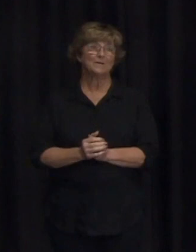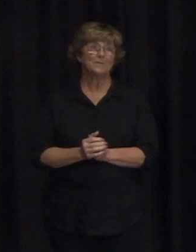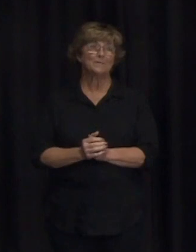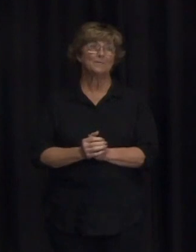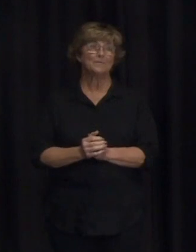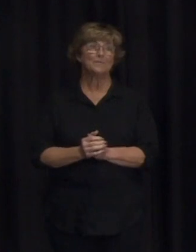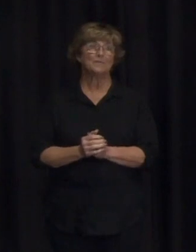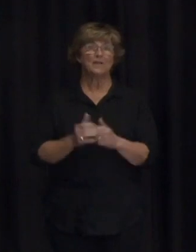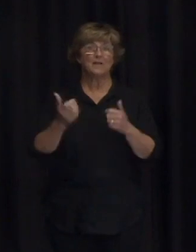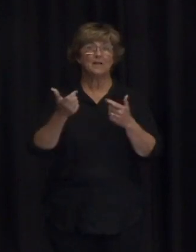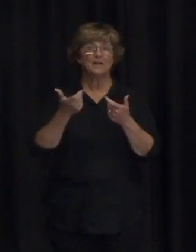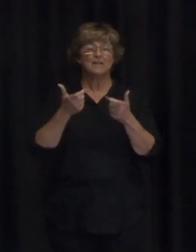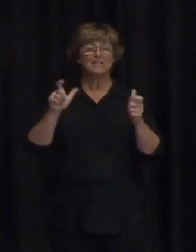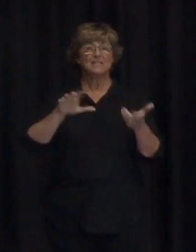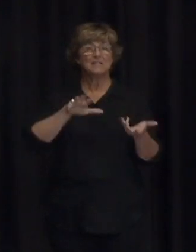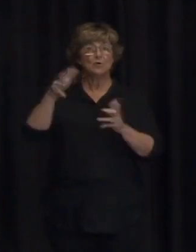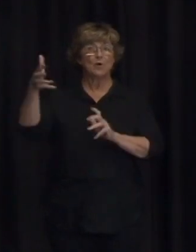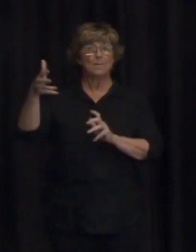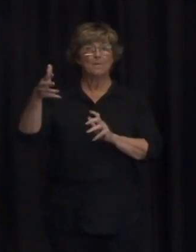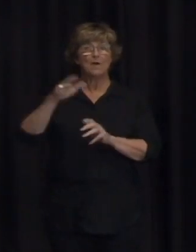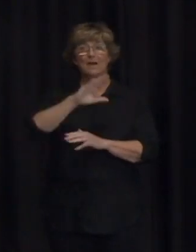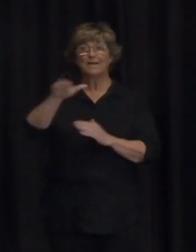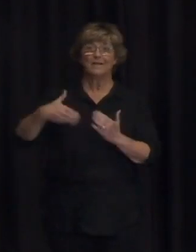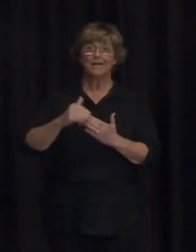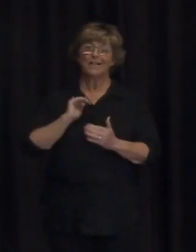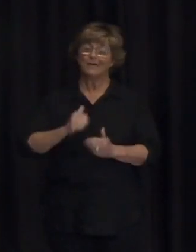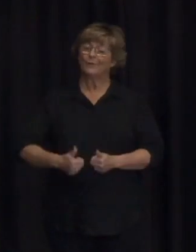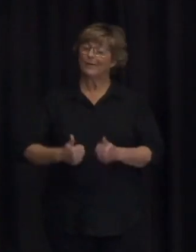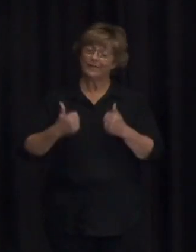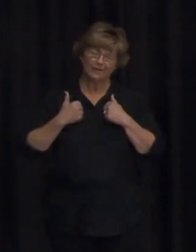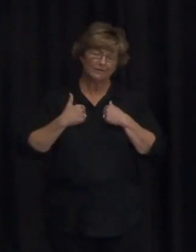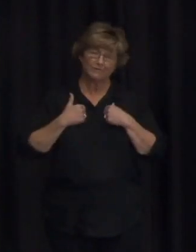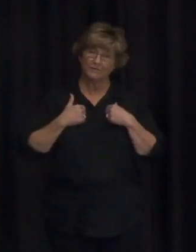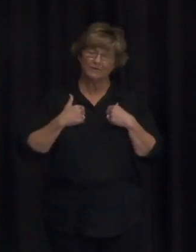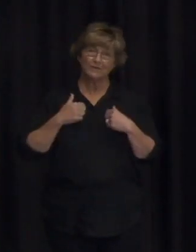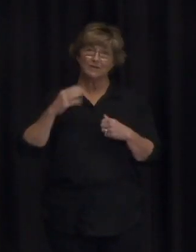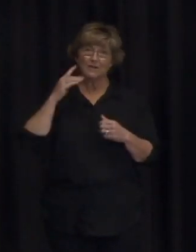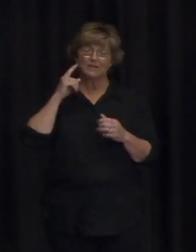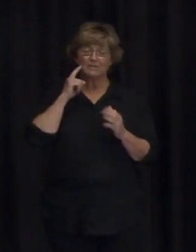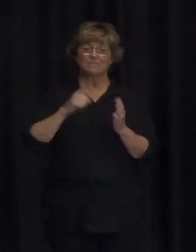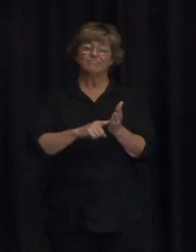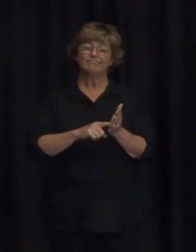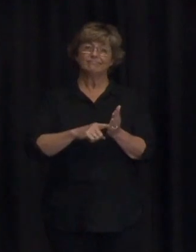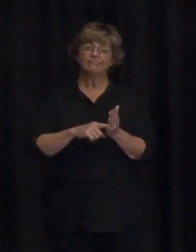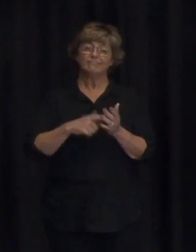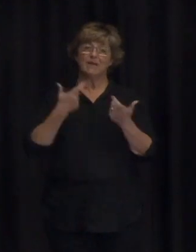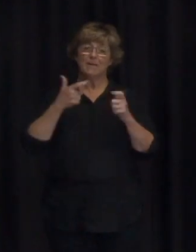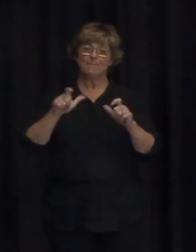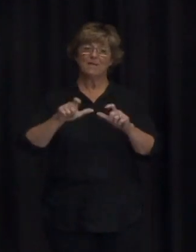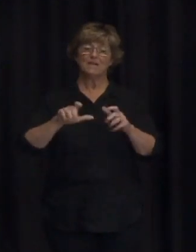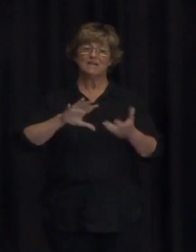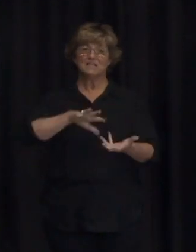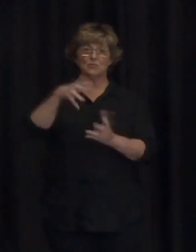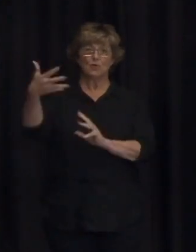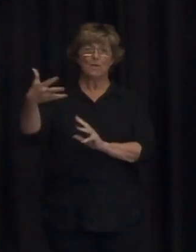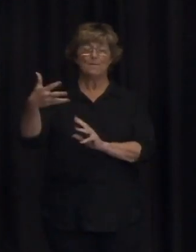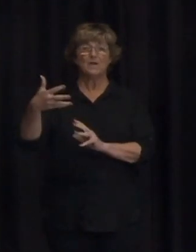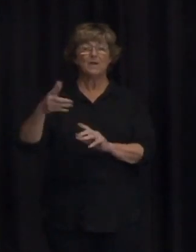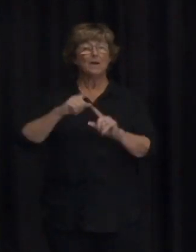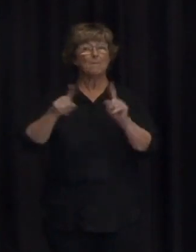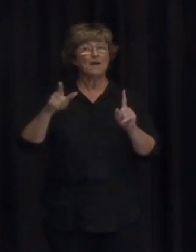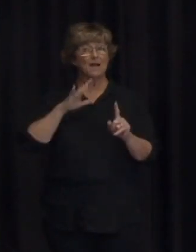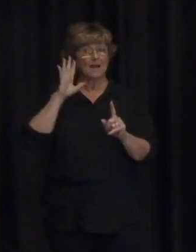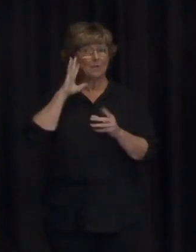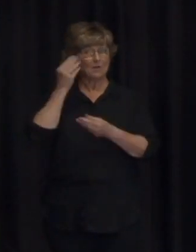been a huge disruption in all of our lives, and you know there's been a huge disruption within our schools. But I will